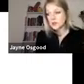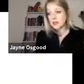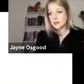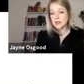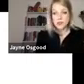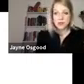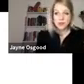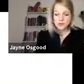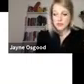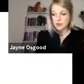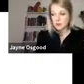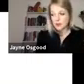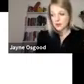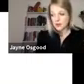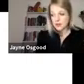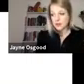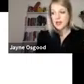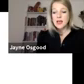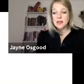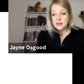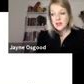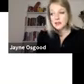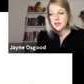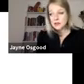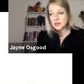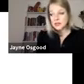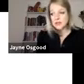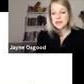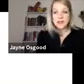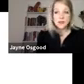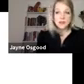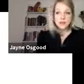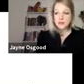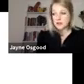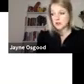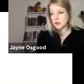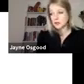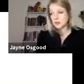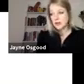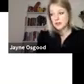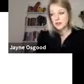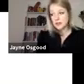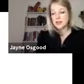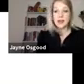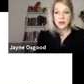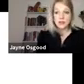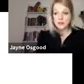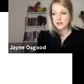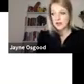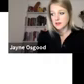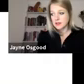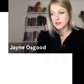come to shape early childhood research and practice and attend to how gender and sexualities in early childhood matter and how